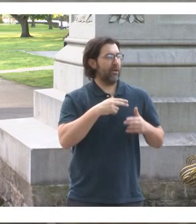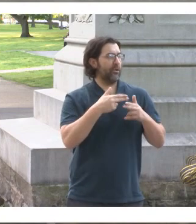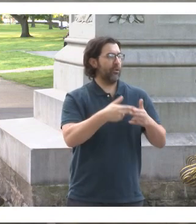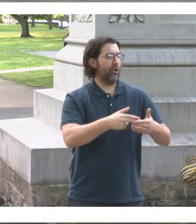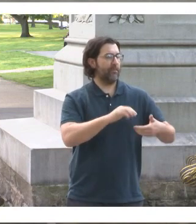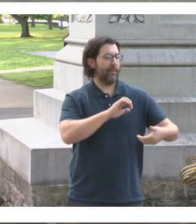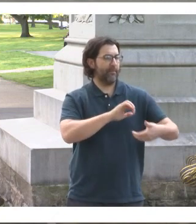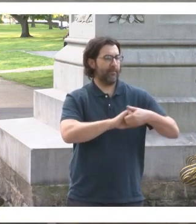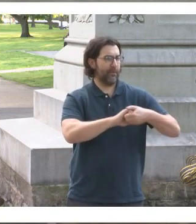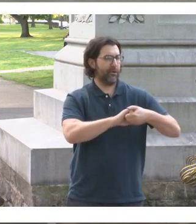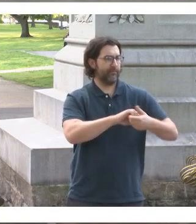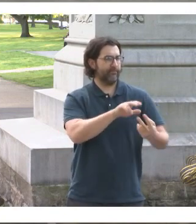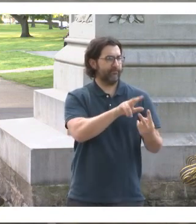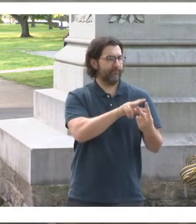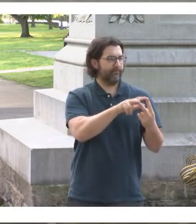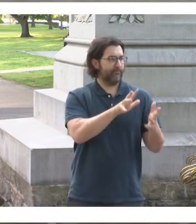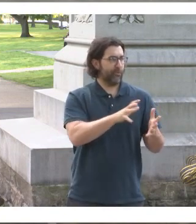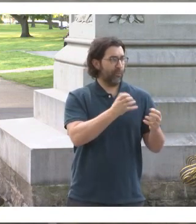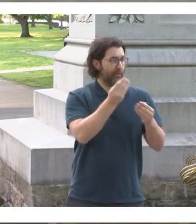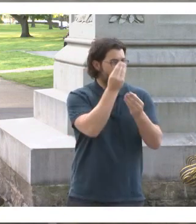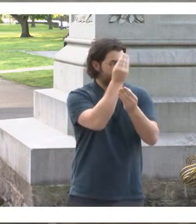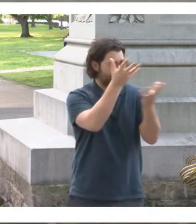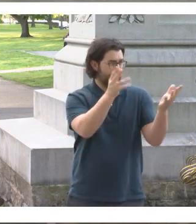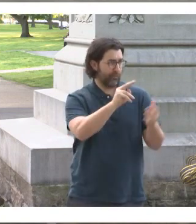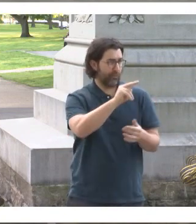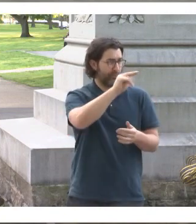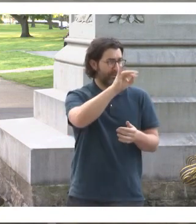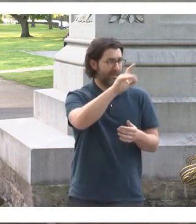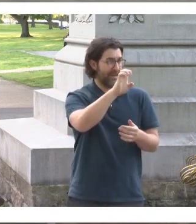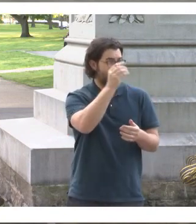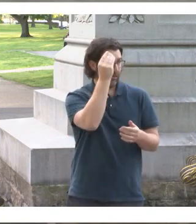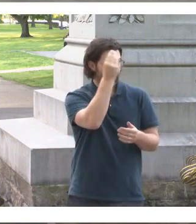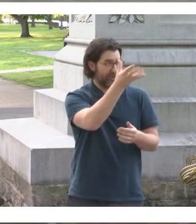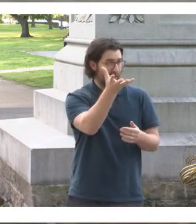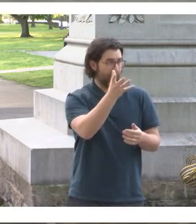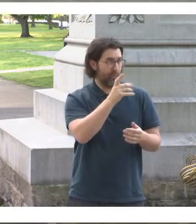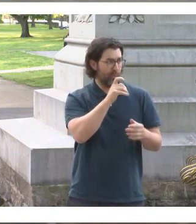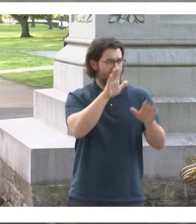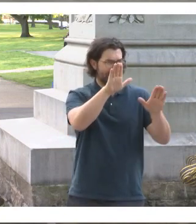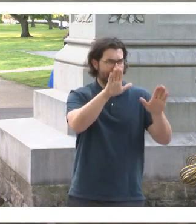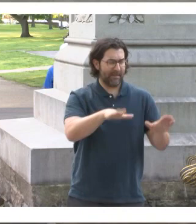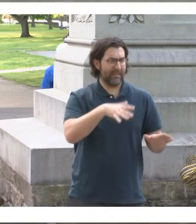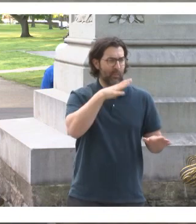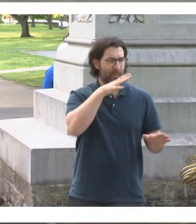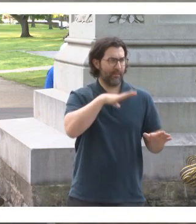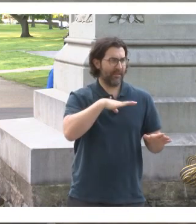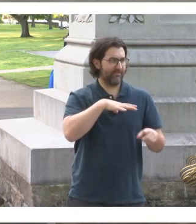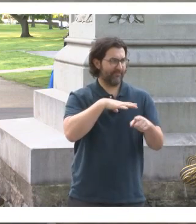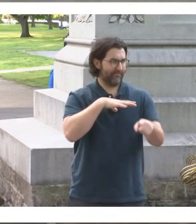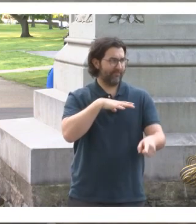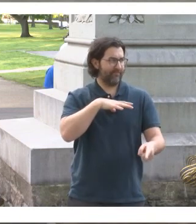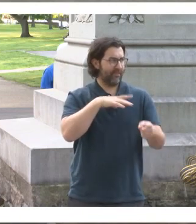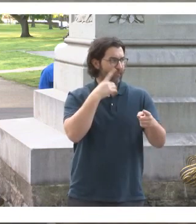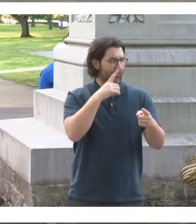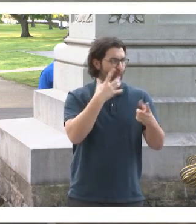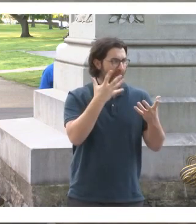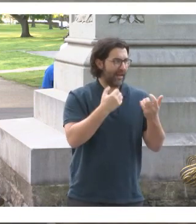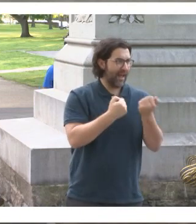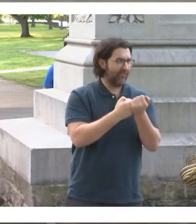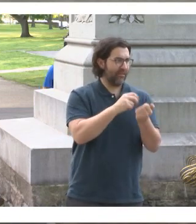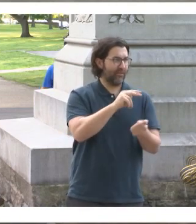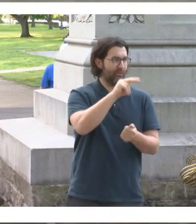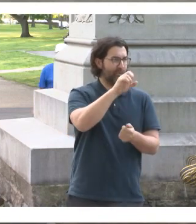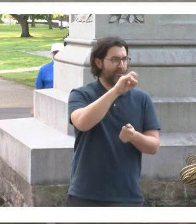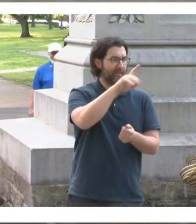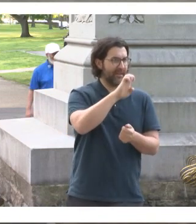partner. And I want everybody on the north side here to know that this is an amazing lady when it comes for advocating for the north